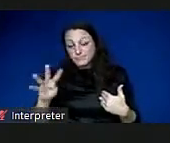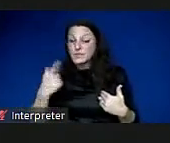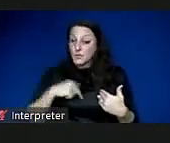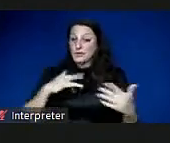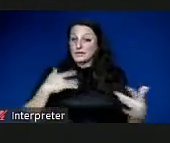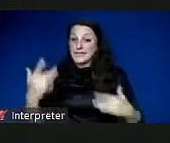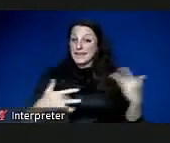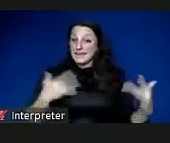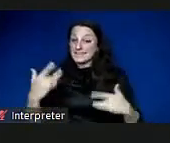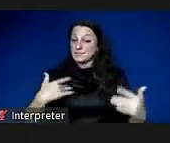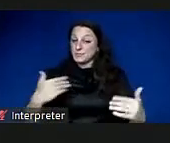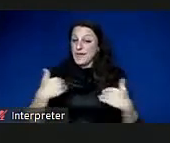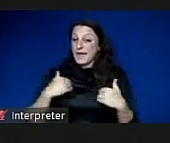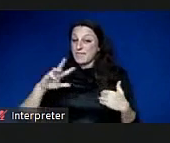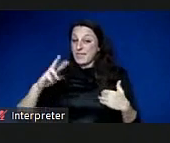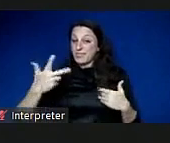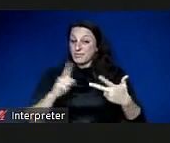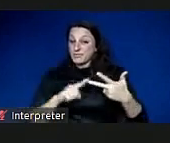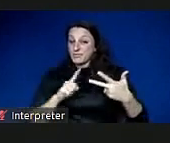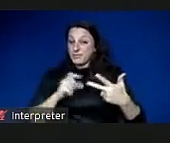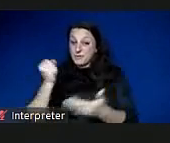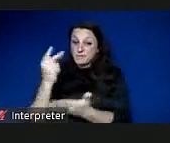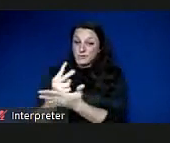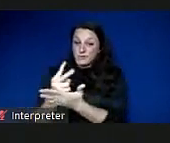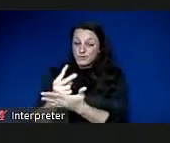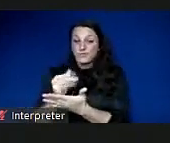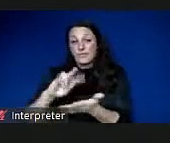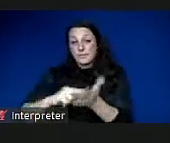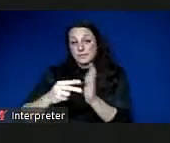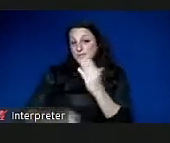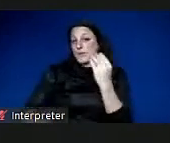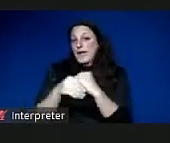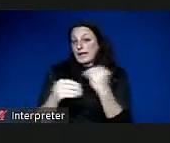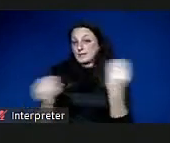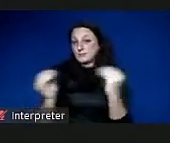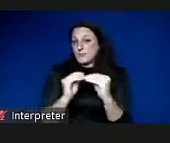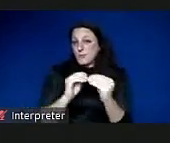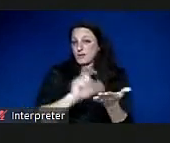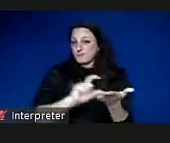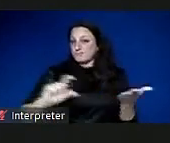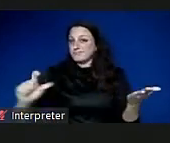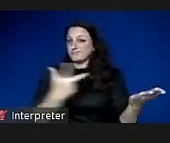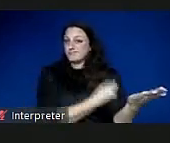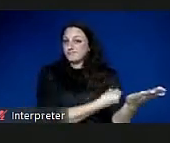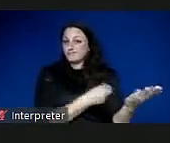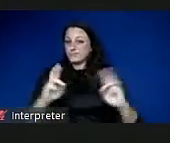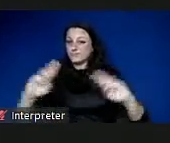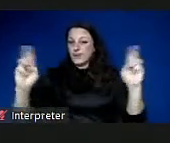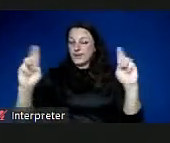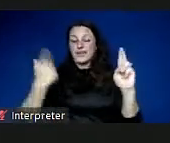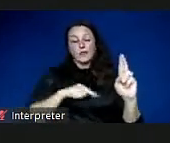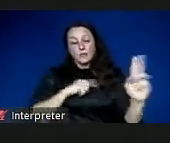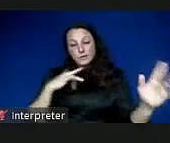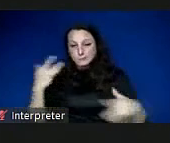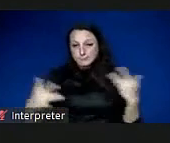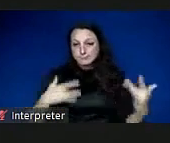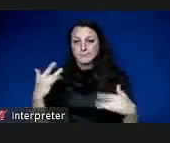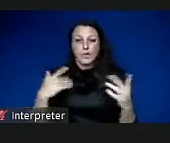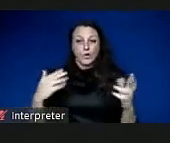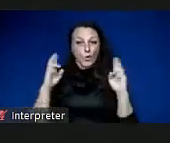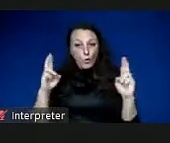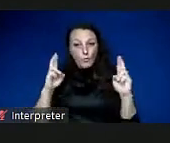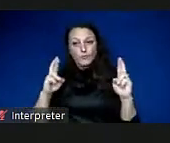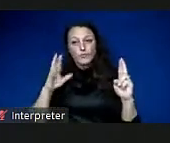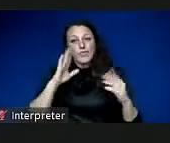Having a third vaccine approved just adds to that supply. And we are certainly hopeful that in the coming weeks, we will see a